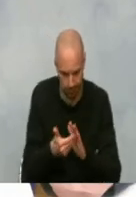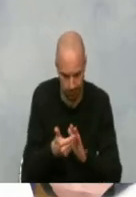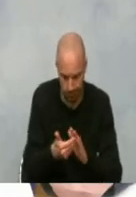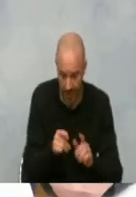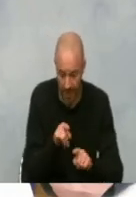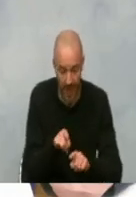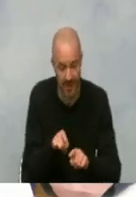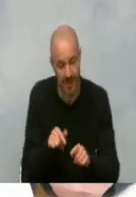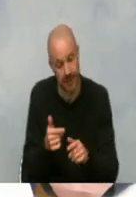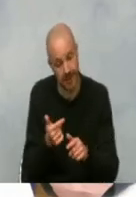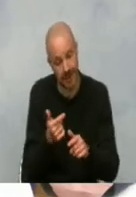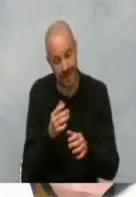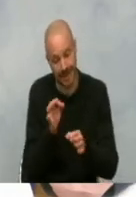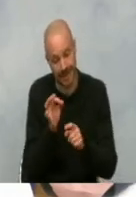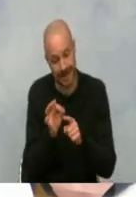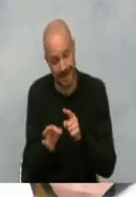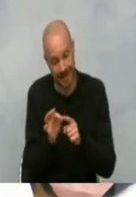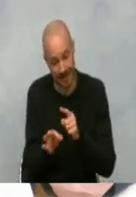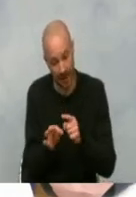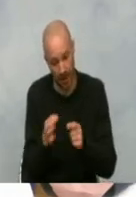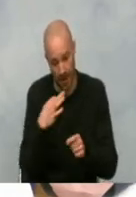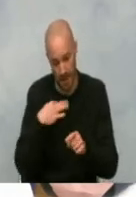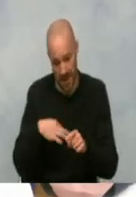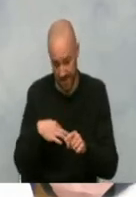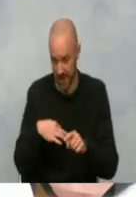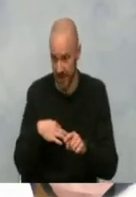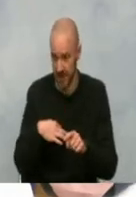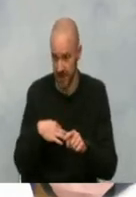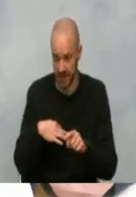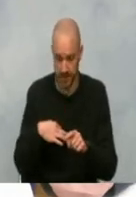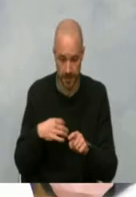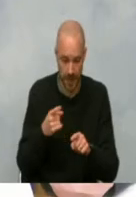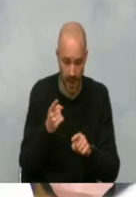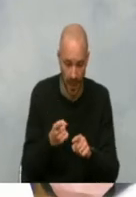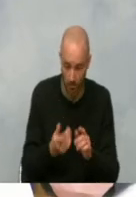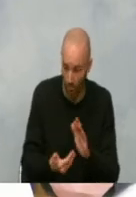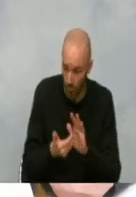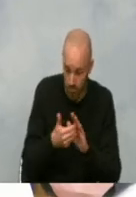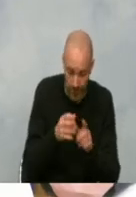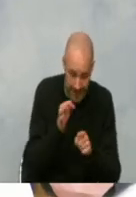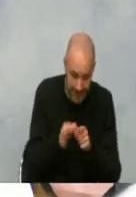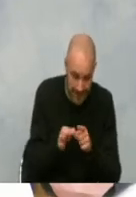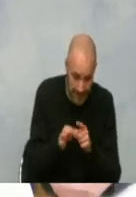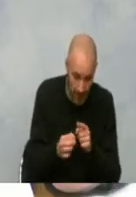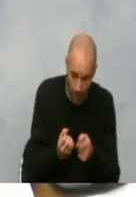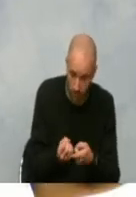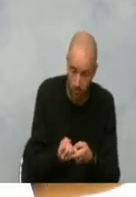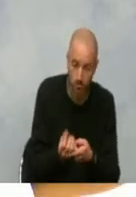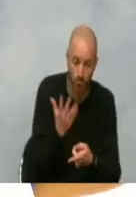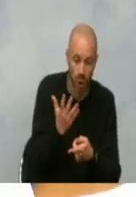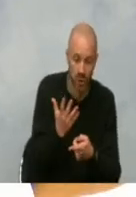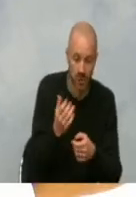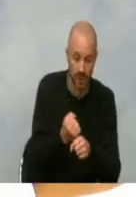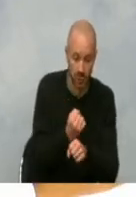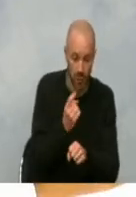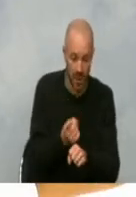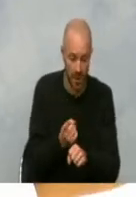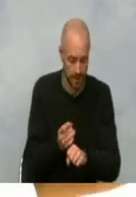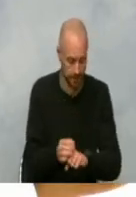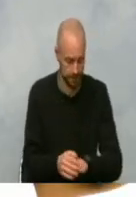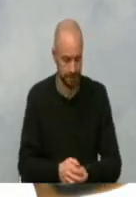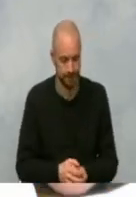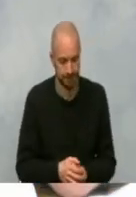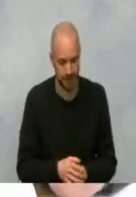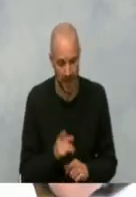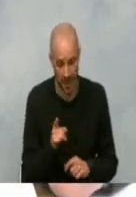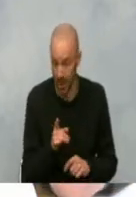on these benefits, right? And it also goes into a bit of detail on the costs of doing this.